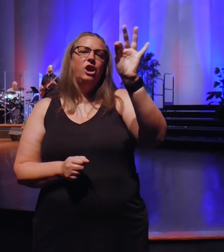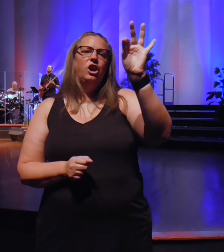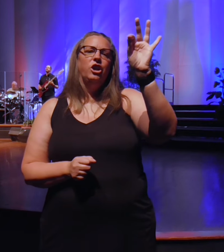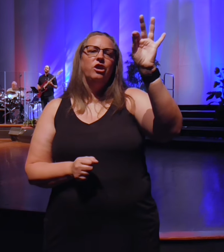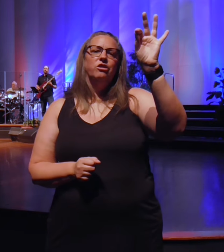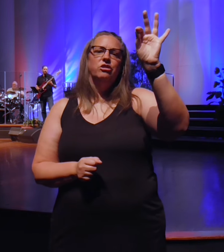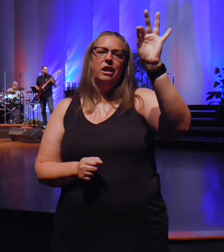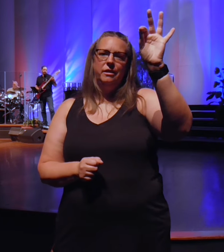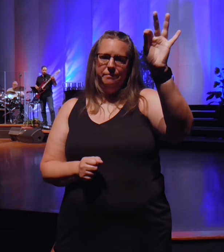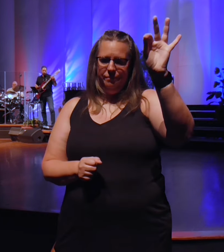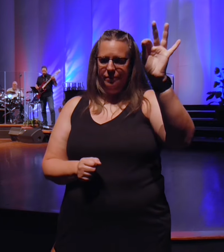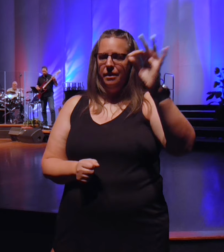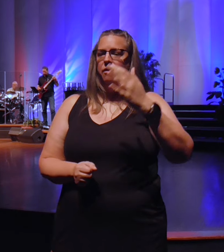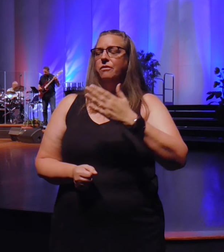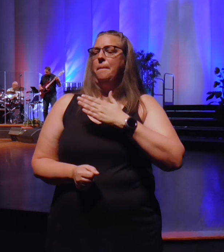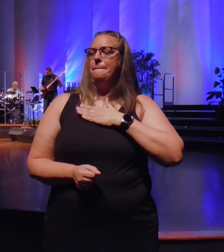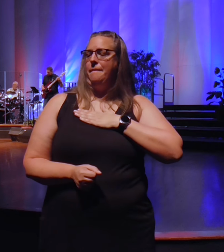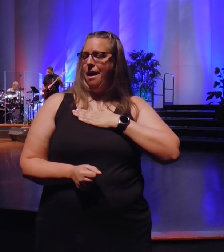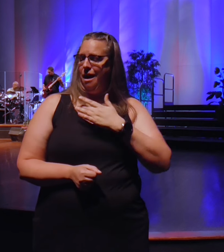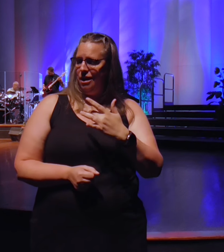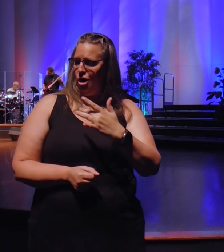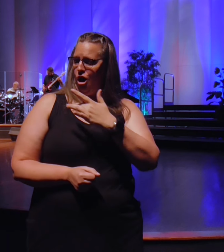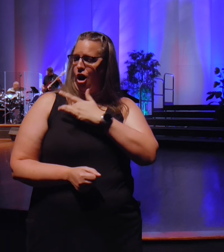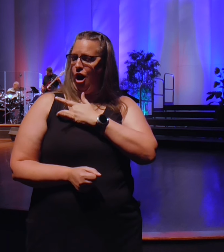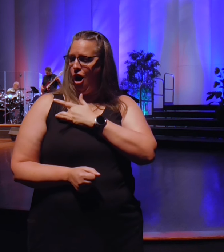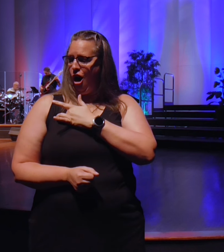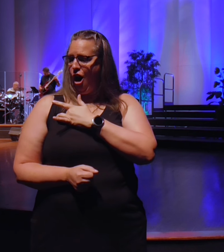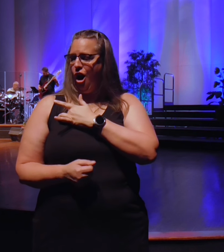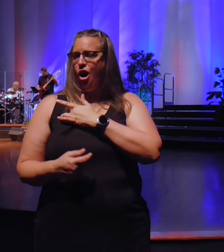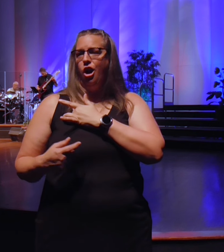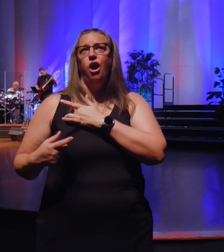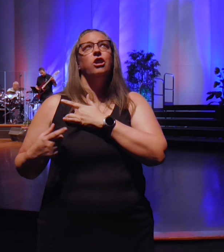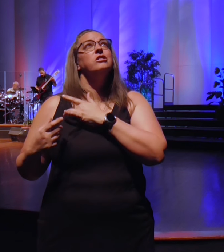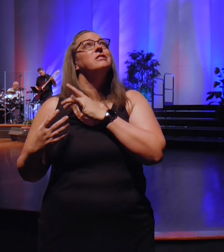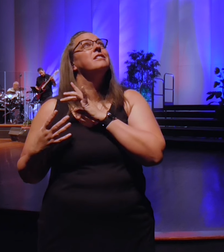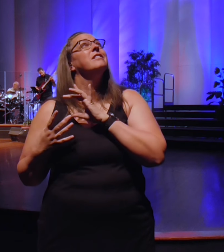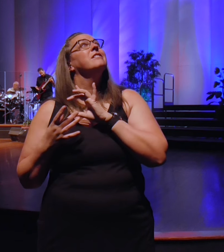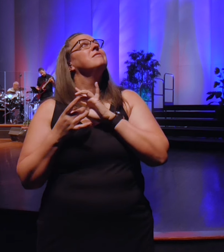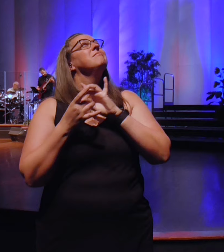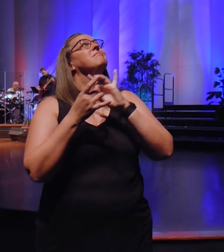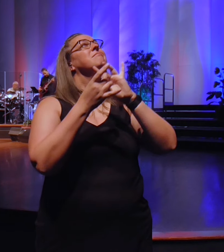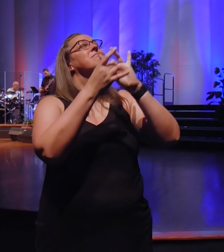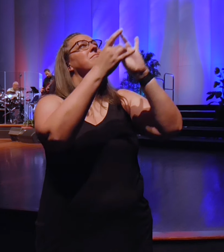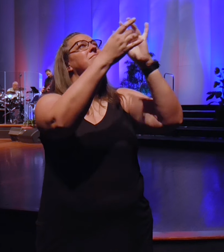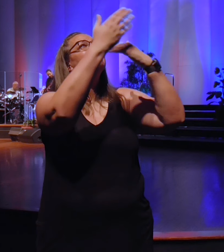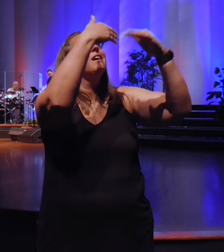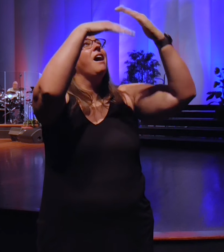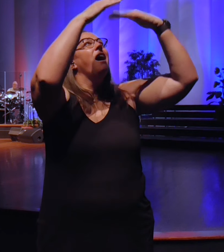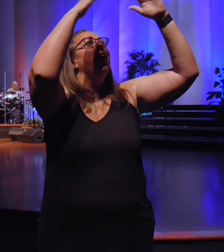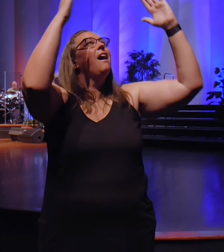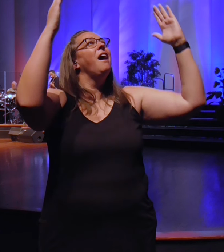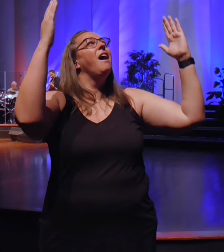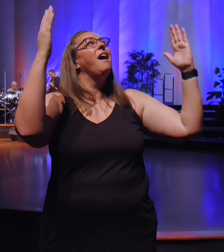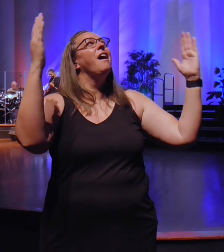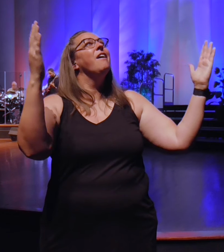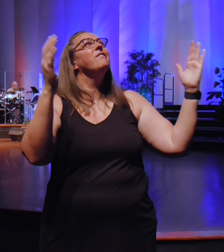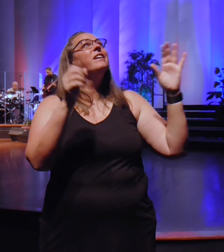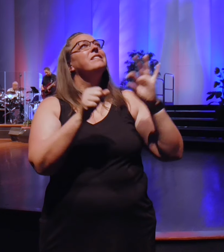Spirit, from my heart to the heavens, Spirit, be